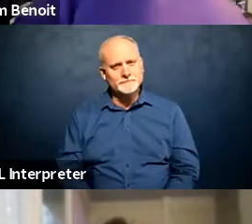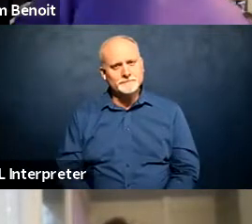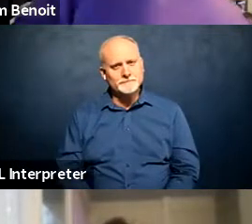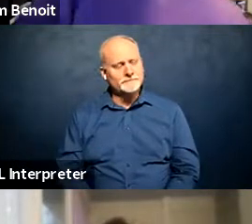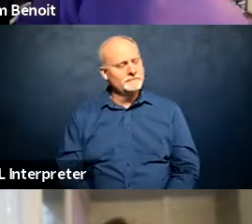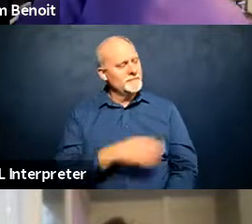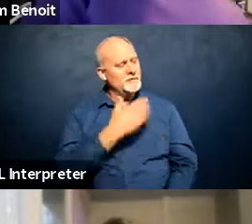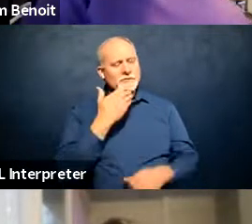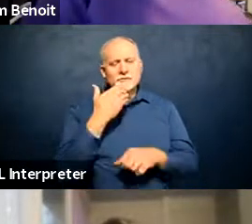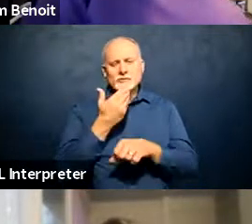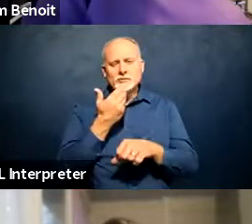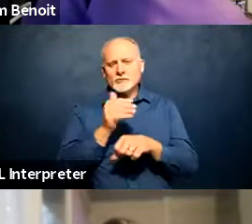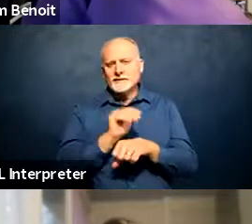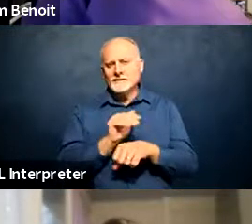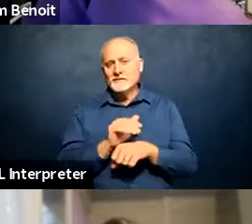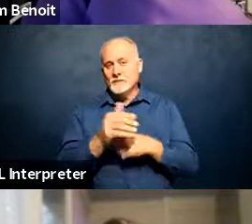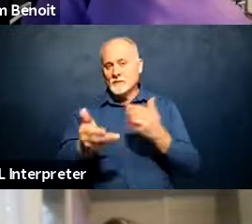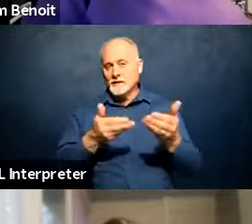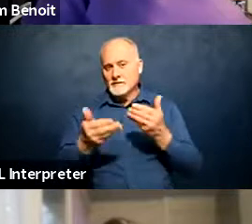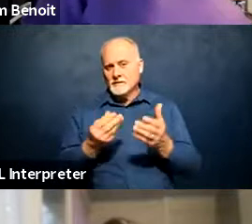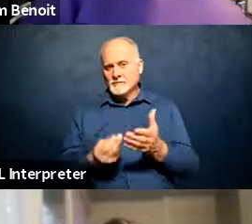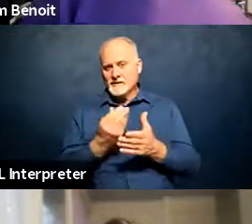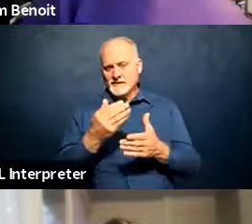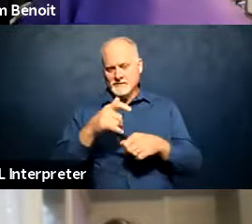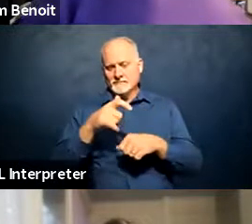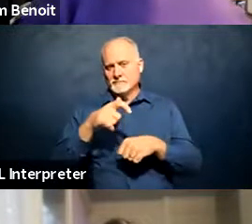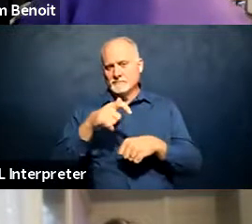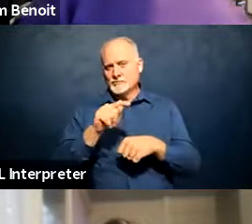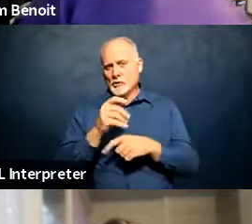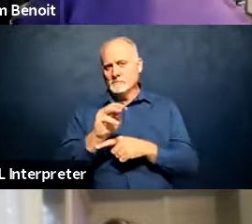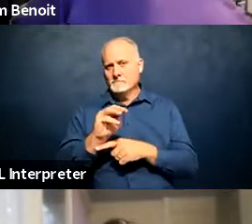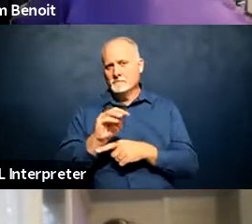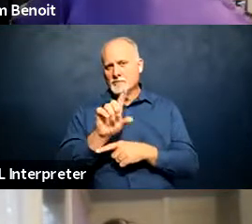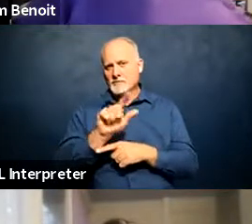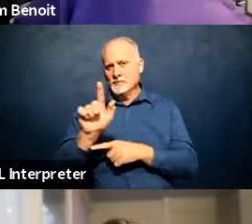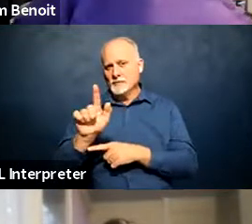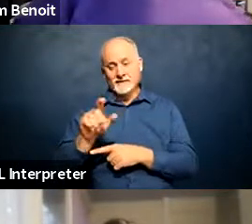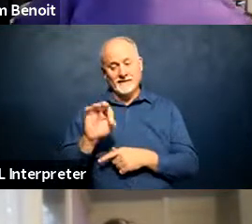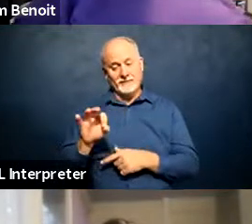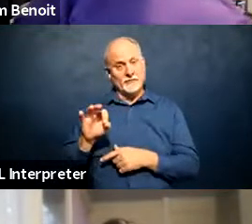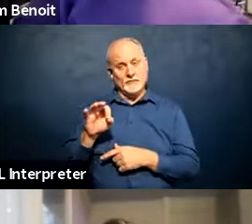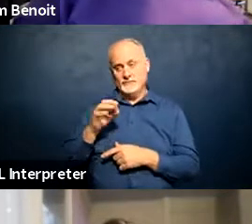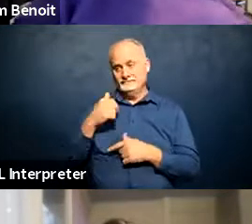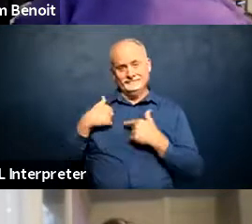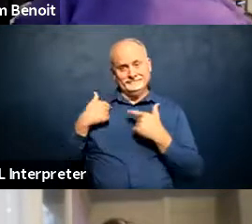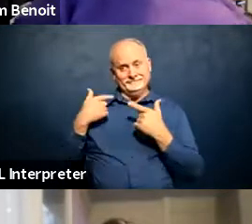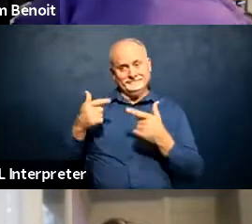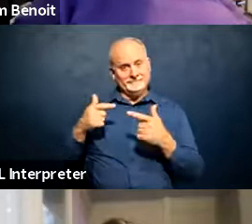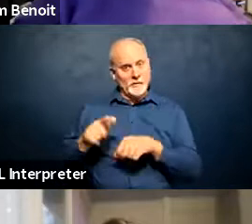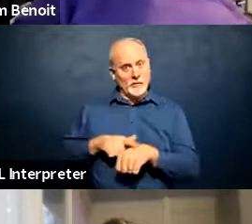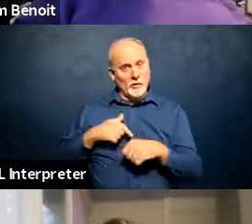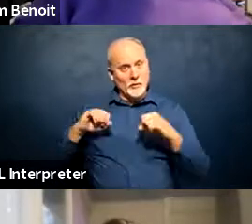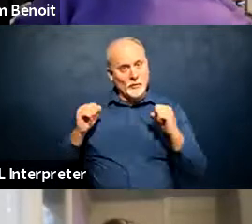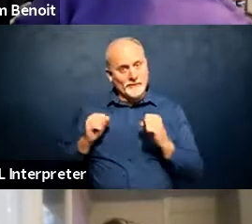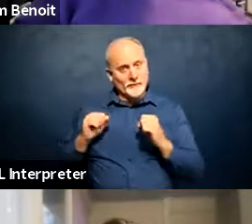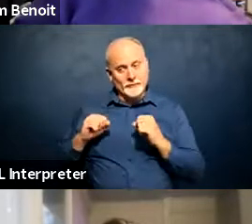Good evening, everyone, and welcome to spring term 2021. Whether you're stepping back to campus after an extended winter break, or if this is